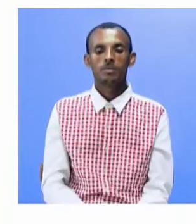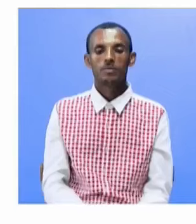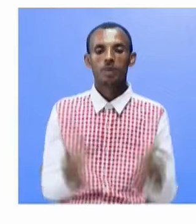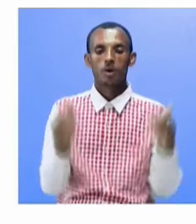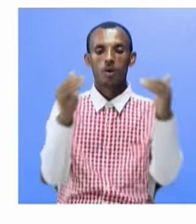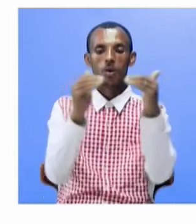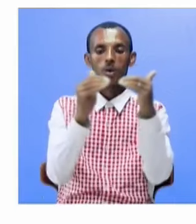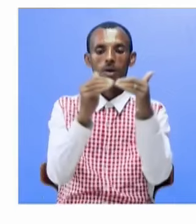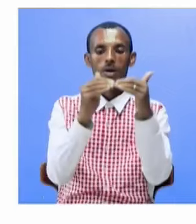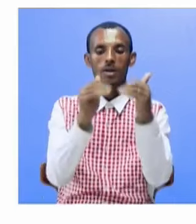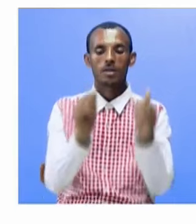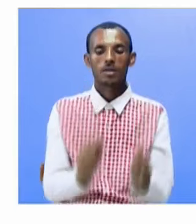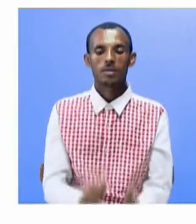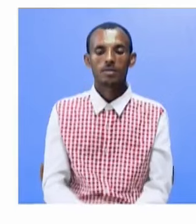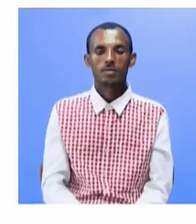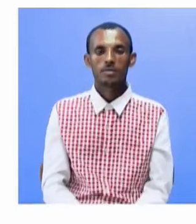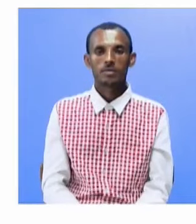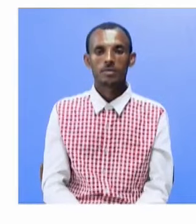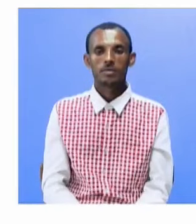congruent